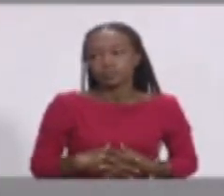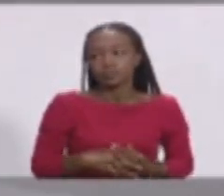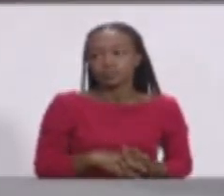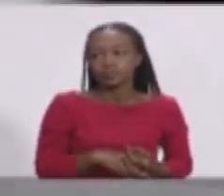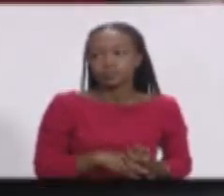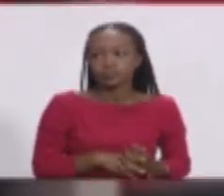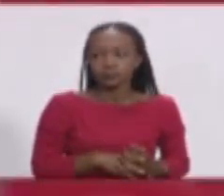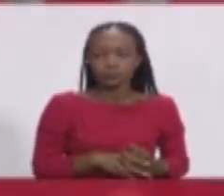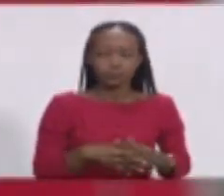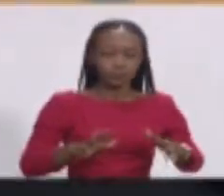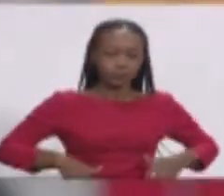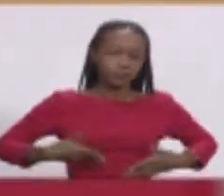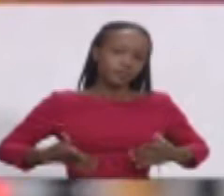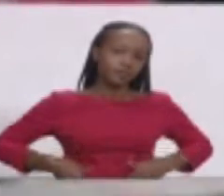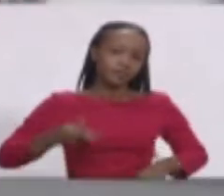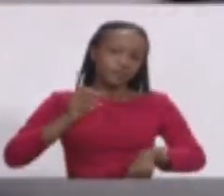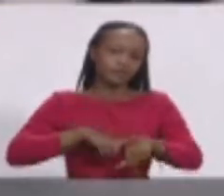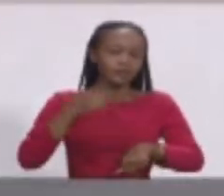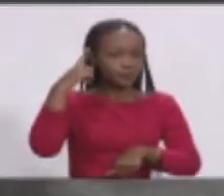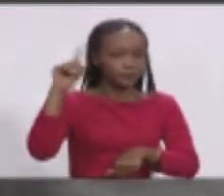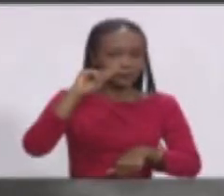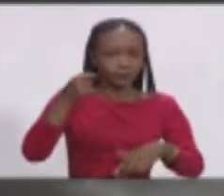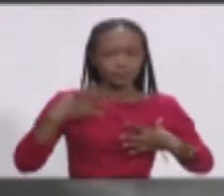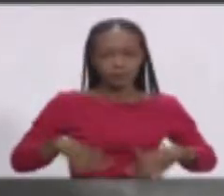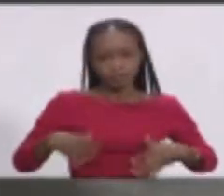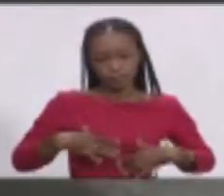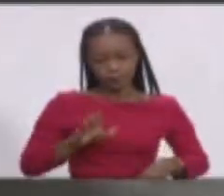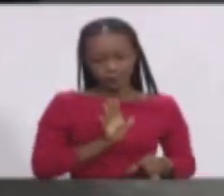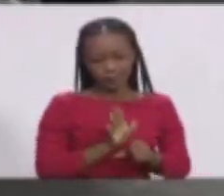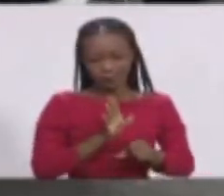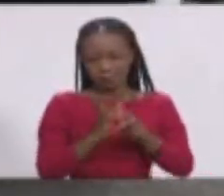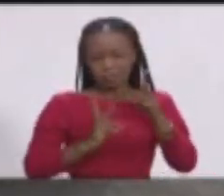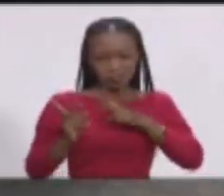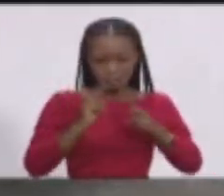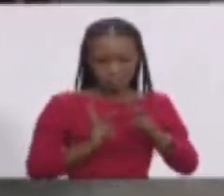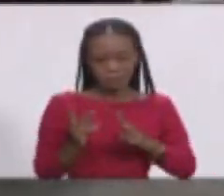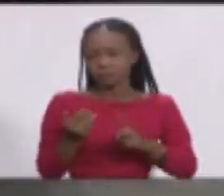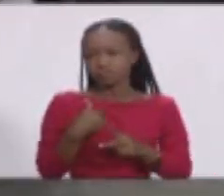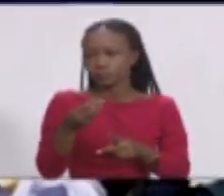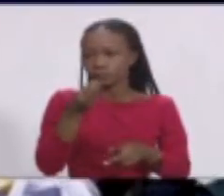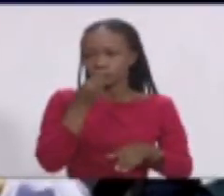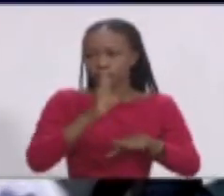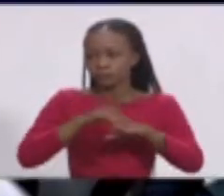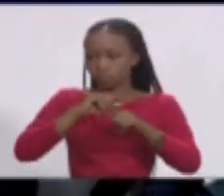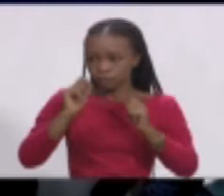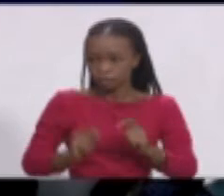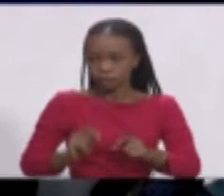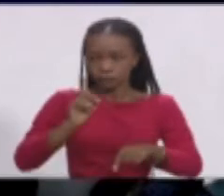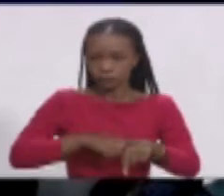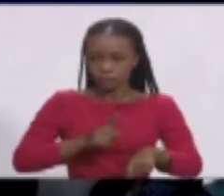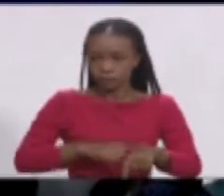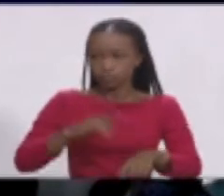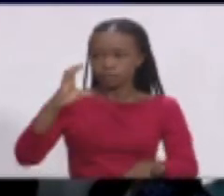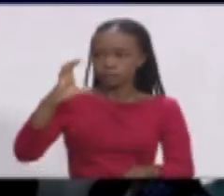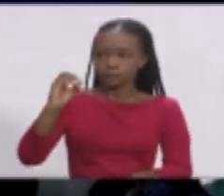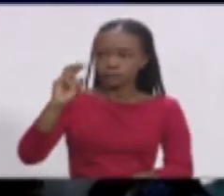It's a hard moment for the Kenyans whose majority are struggling to put food on the table. As the number of the